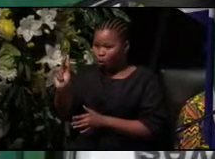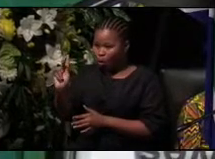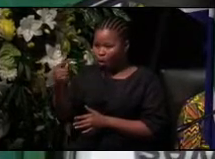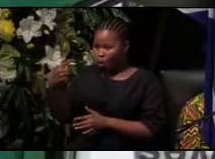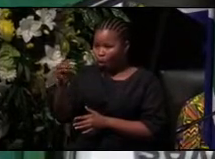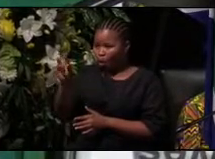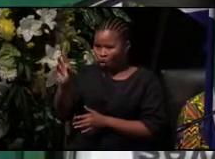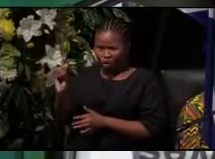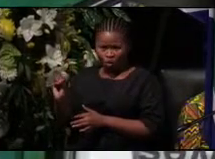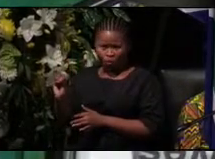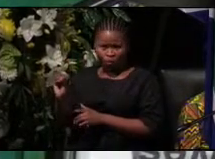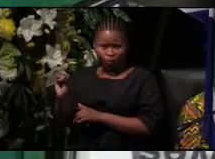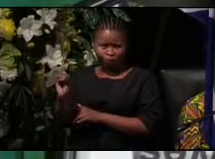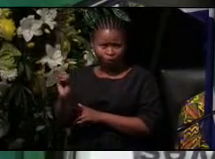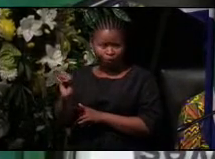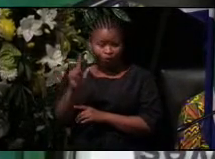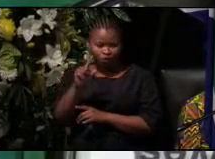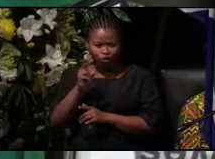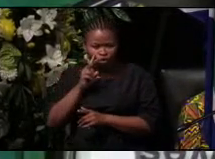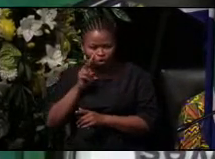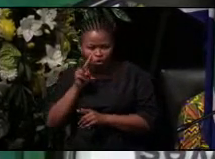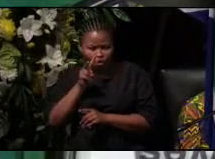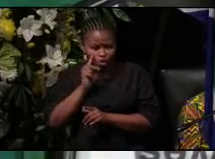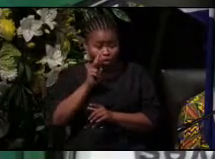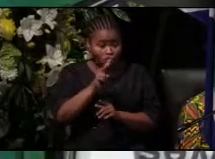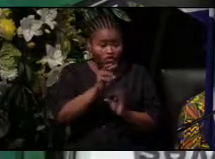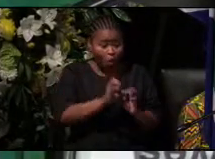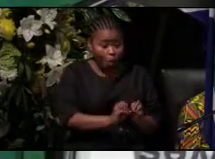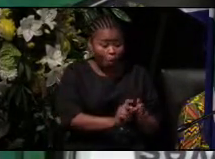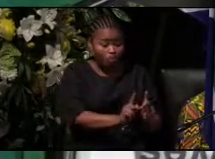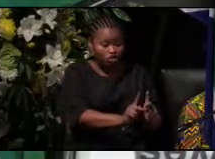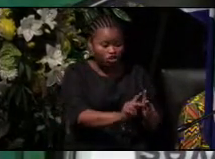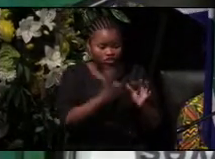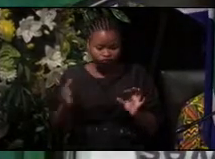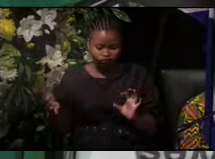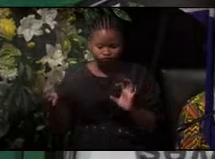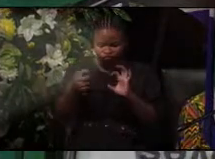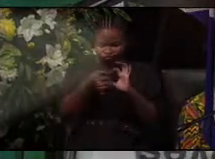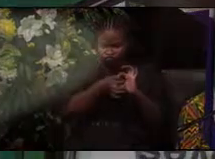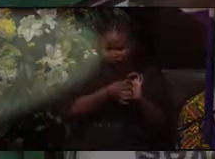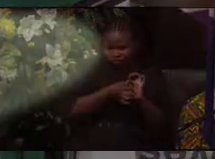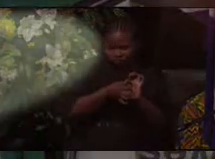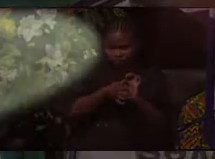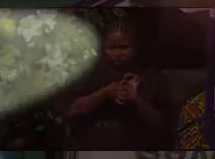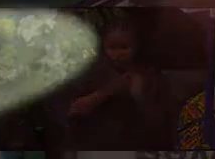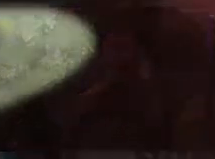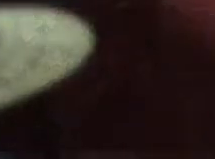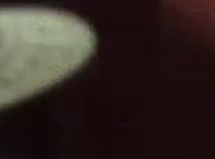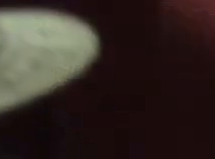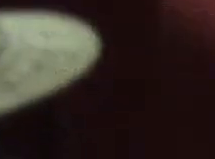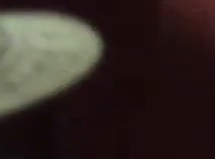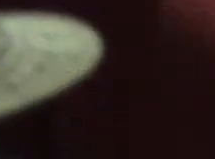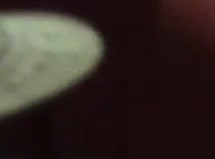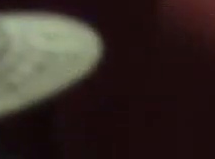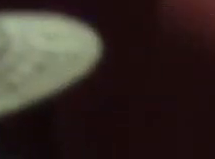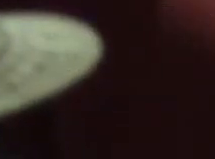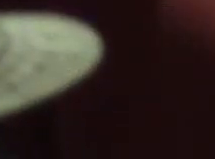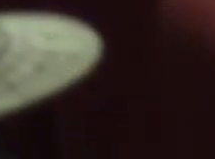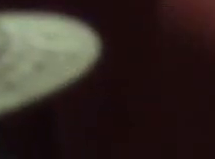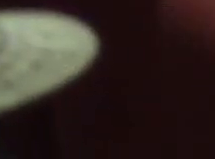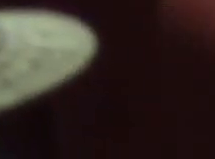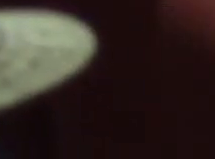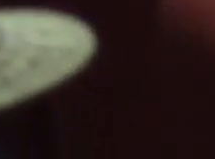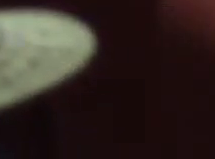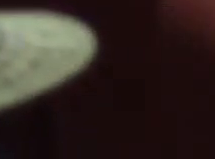liaise with the University to look at opportunities for collaboration and we are